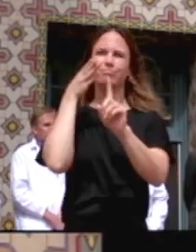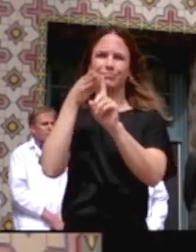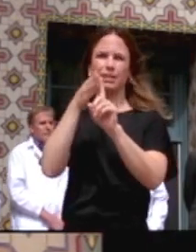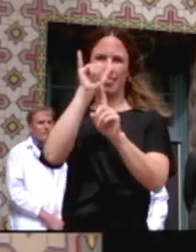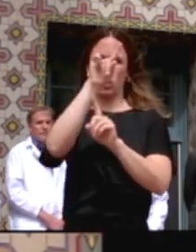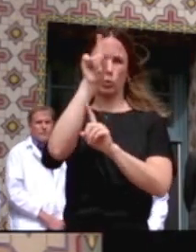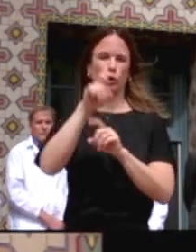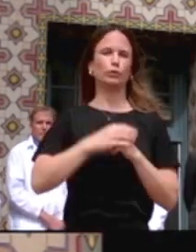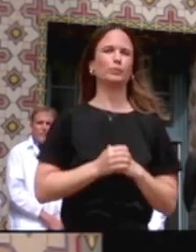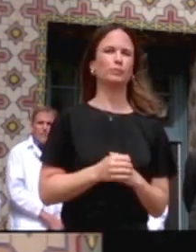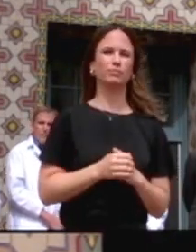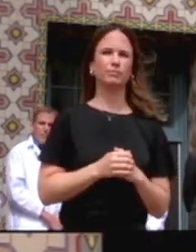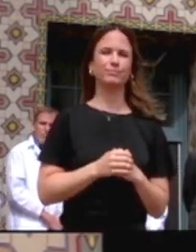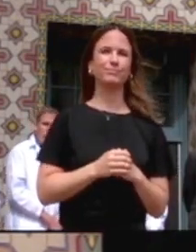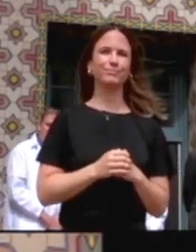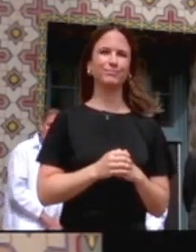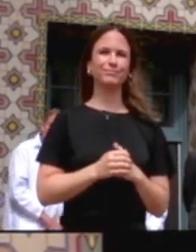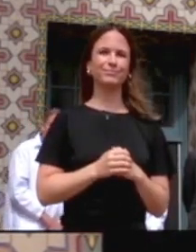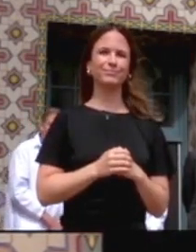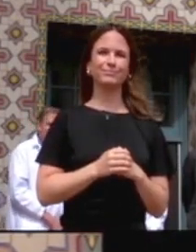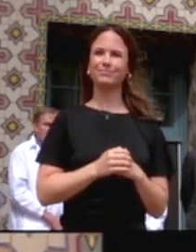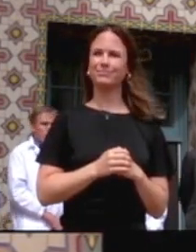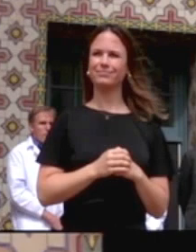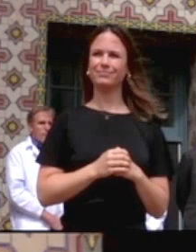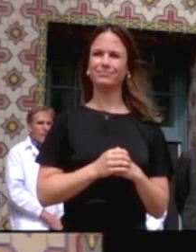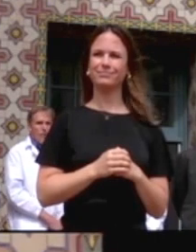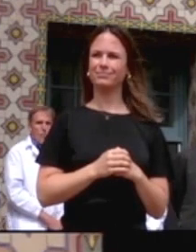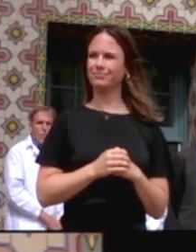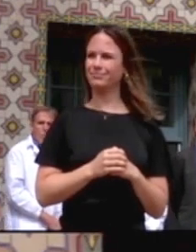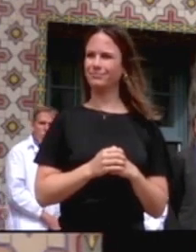question. Yes, thank you.